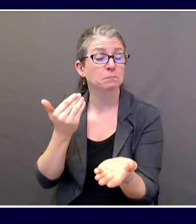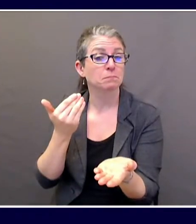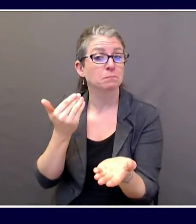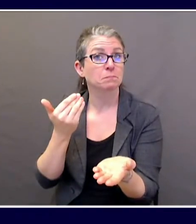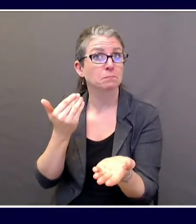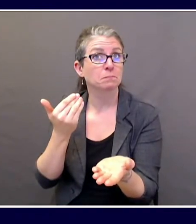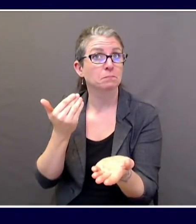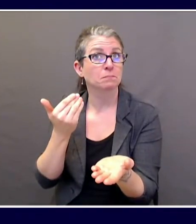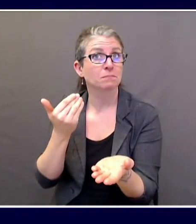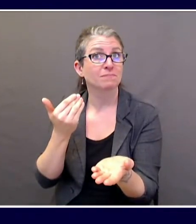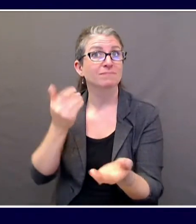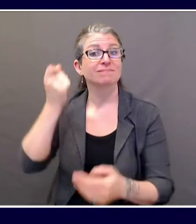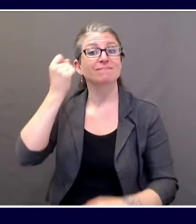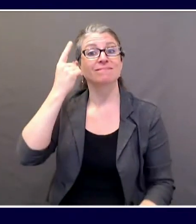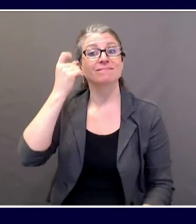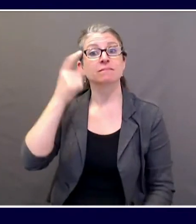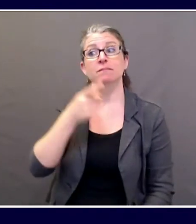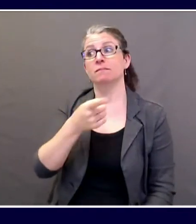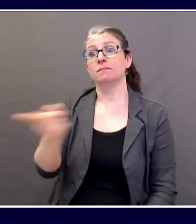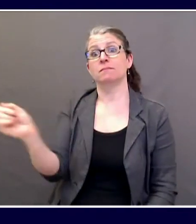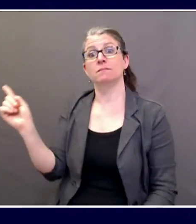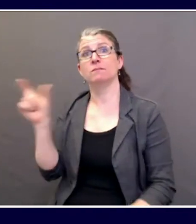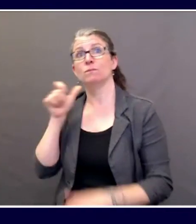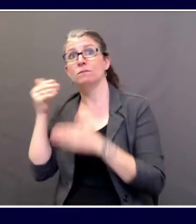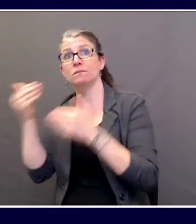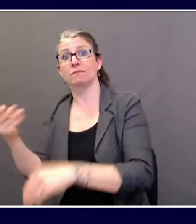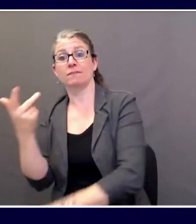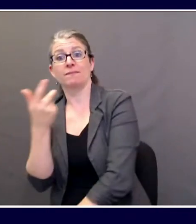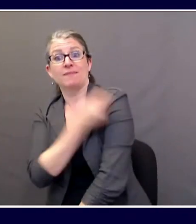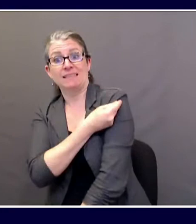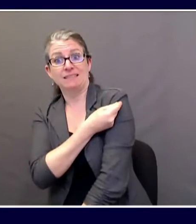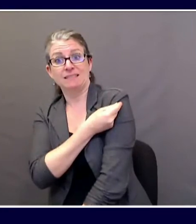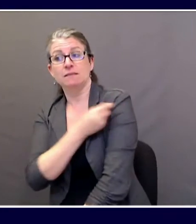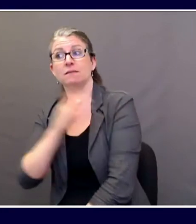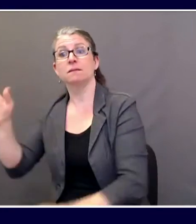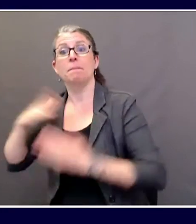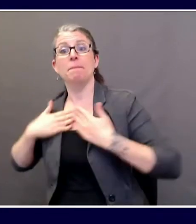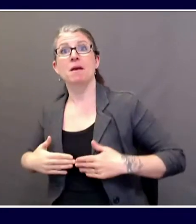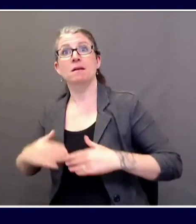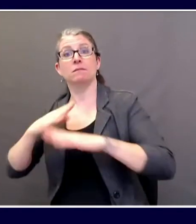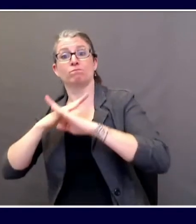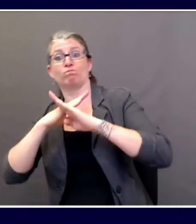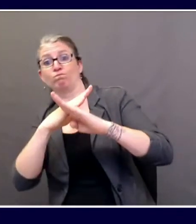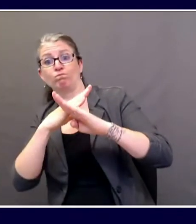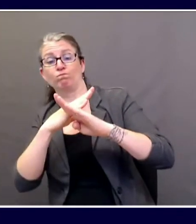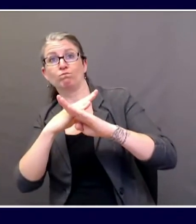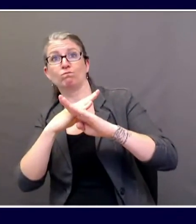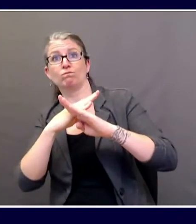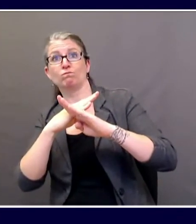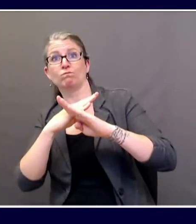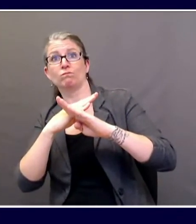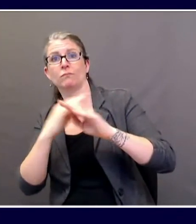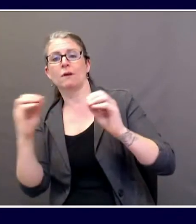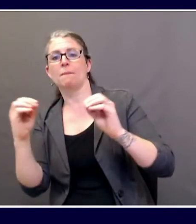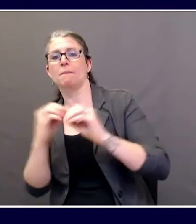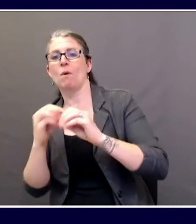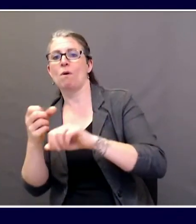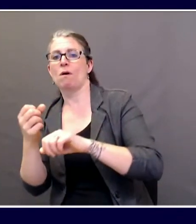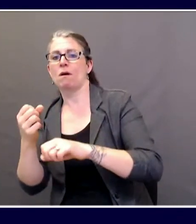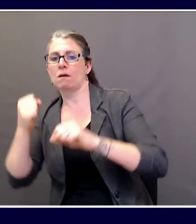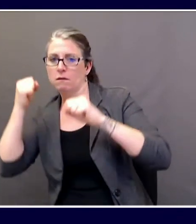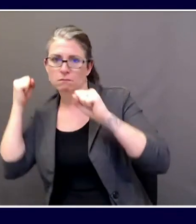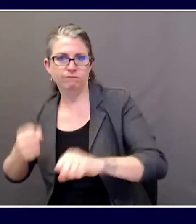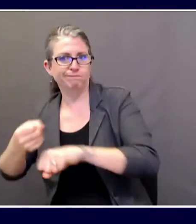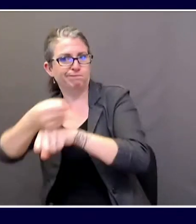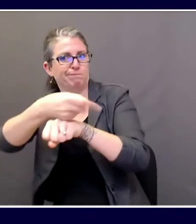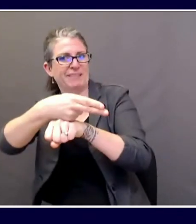naturally infected. But the studies that we have to date around how long the protection from the vaccine lasts have only been